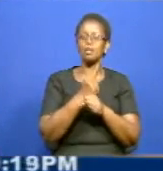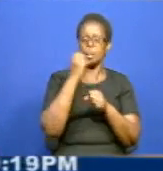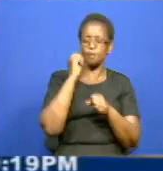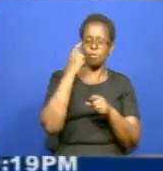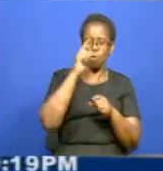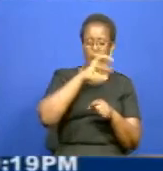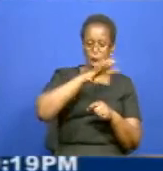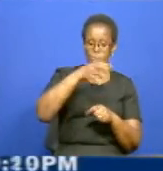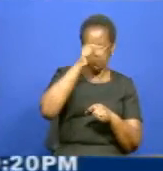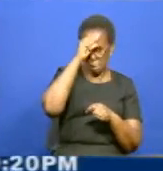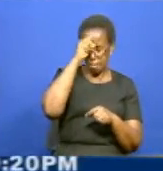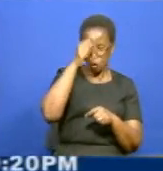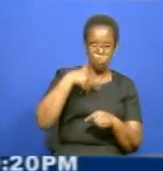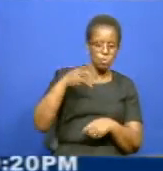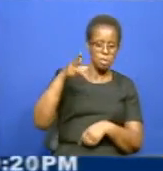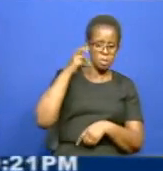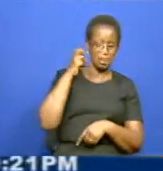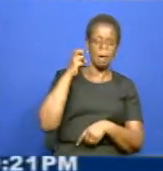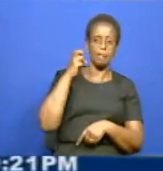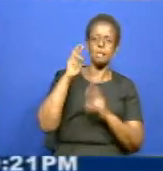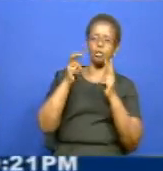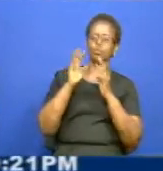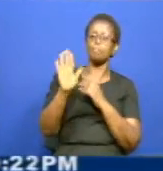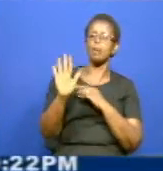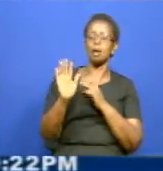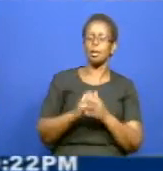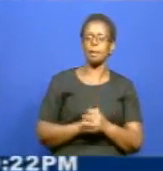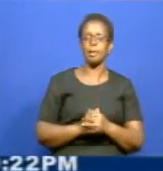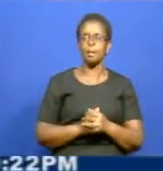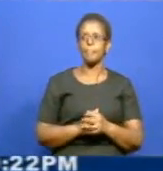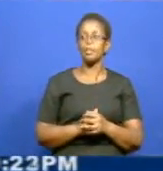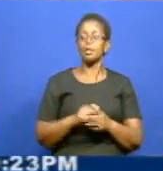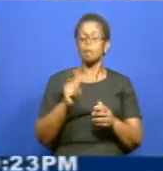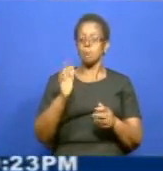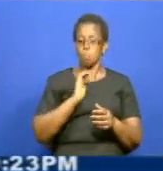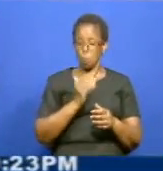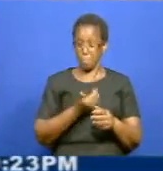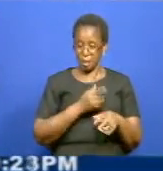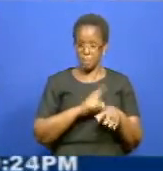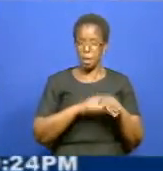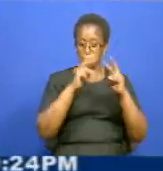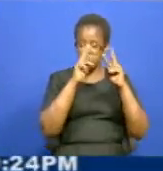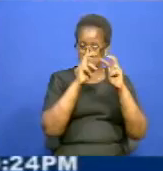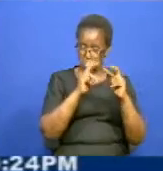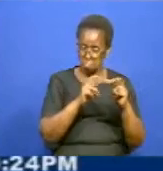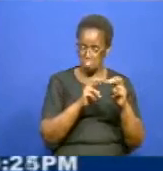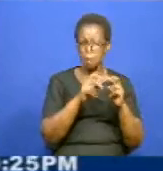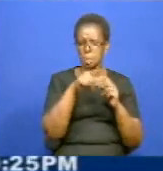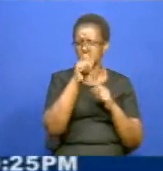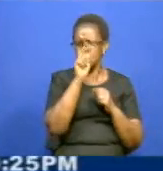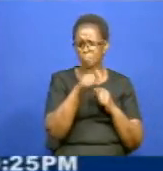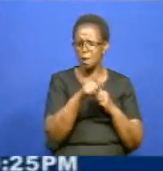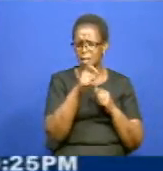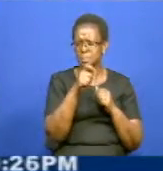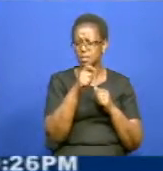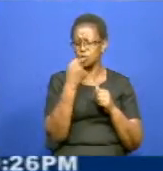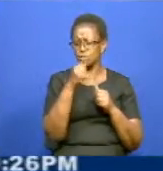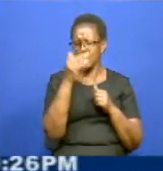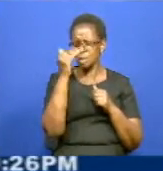committee embarks on finding out what's going on, it would be important for the committee to find out